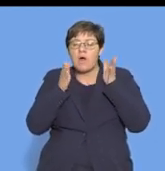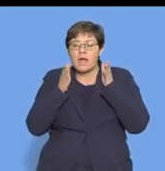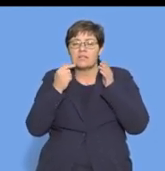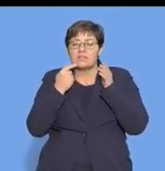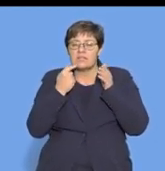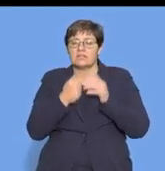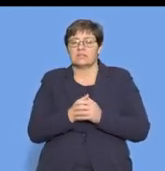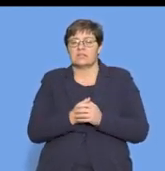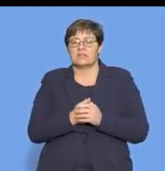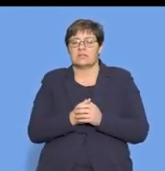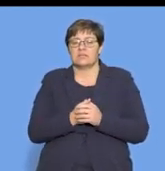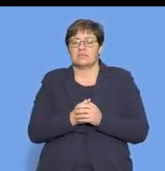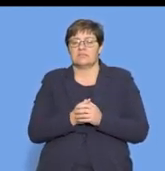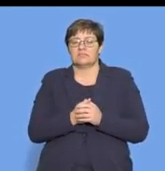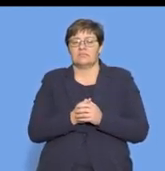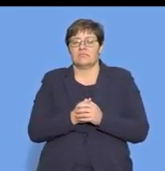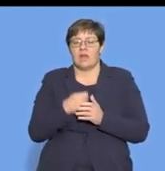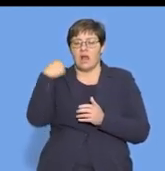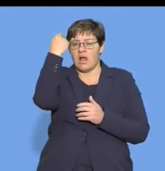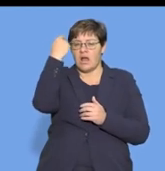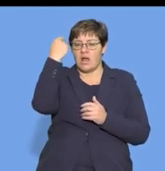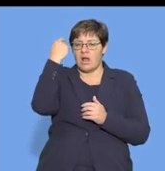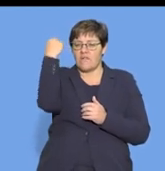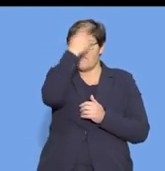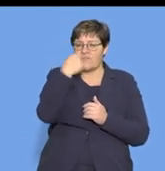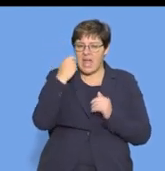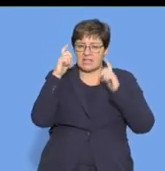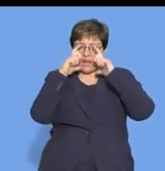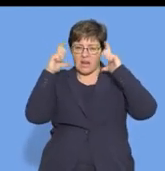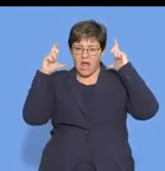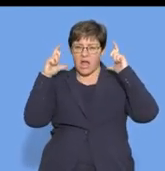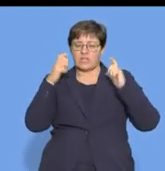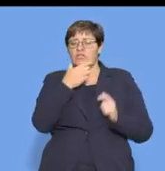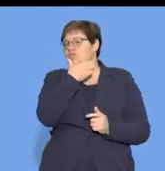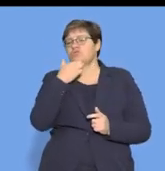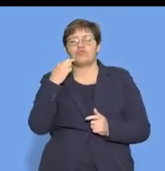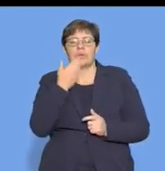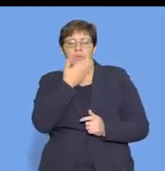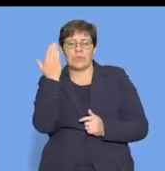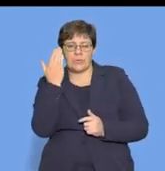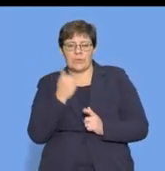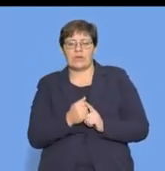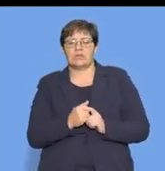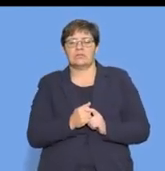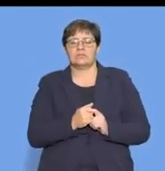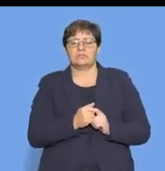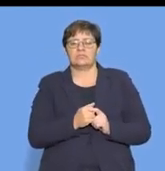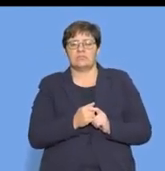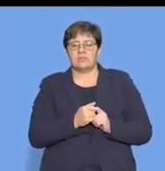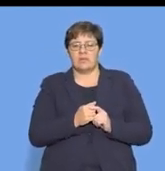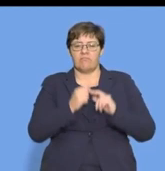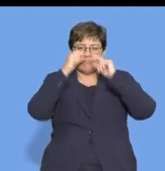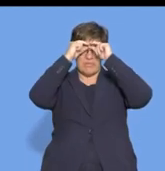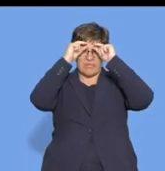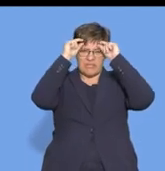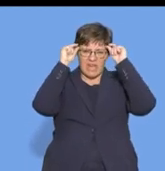thick brow ridges, no cranial ridges. So can you see that there's a mix of ape and human? So they've got a sloping forehead, which is